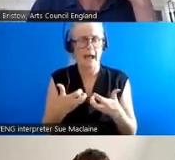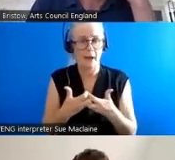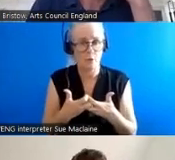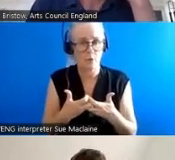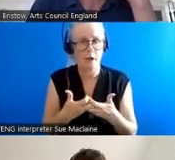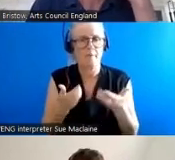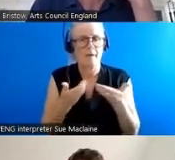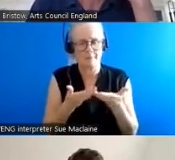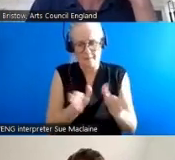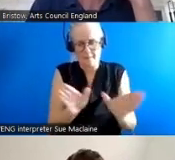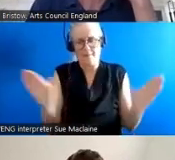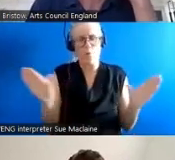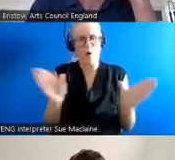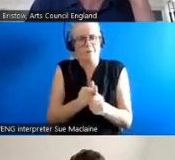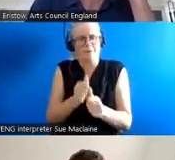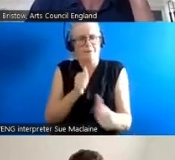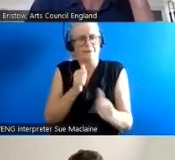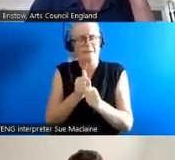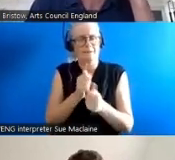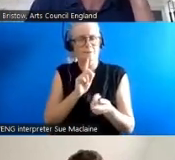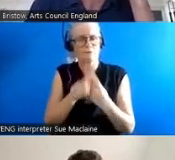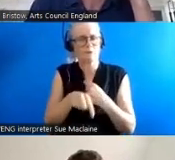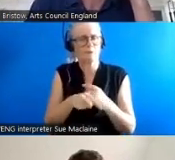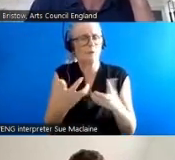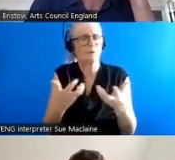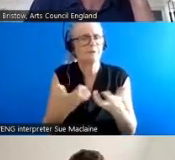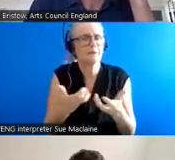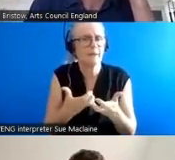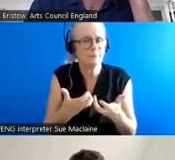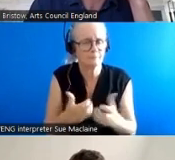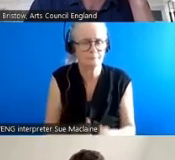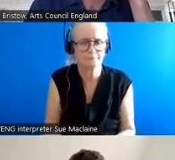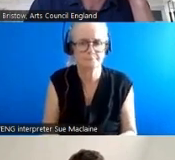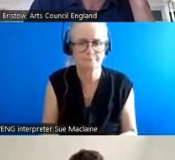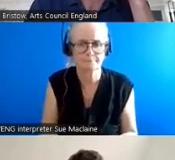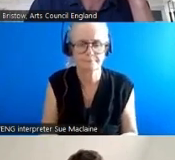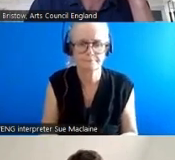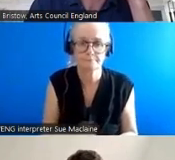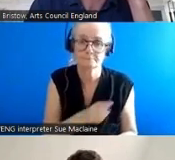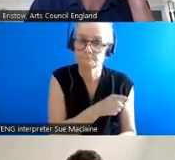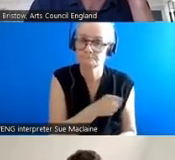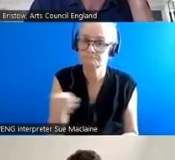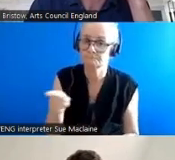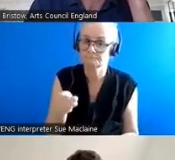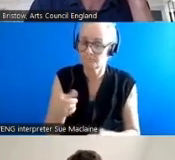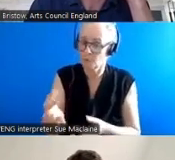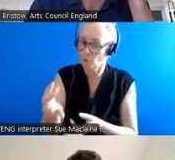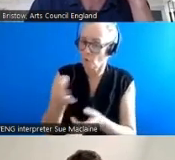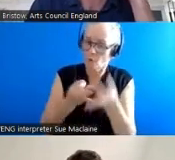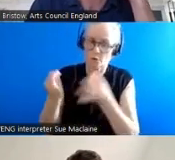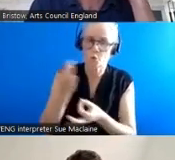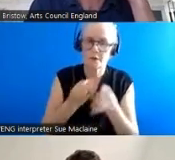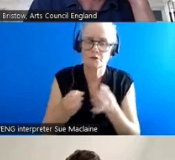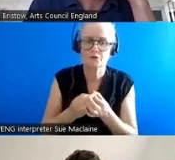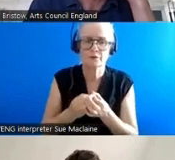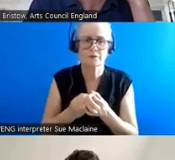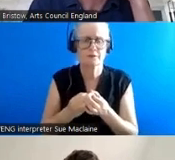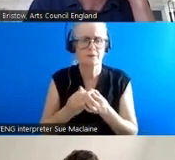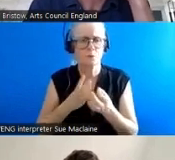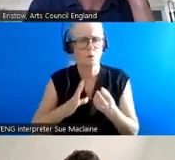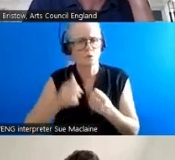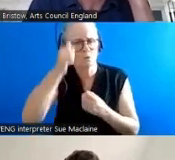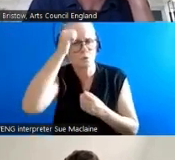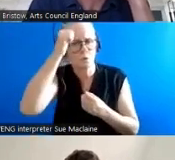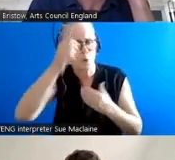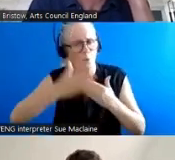respond. We're really keen to hear from you about some of your questions and some of the things you'd like to know more about. But